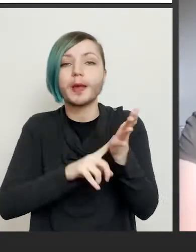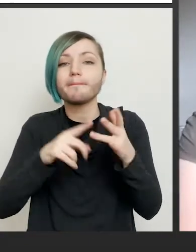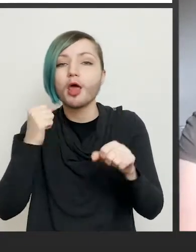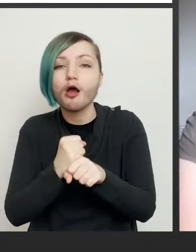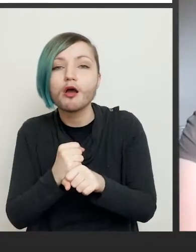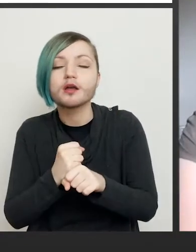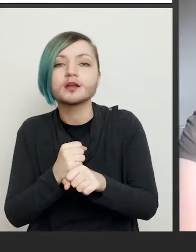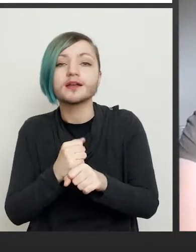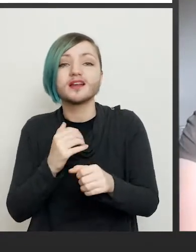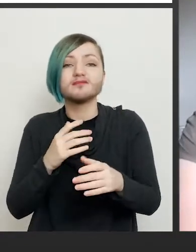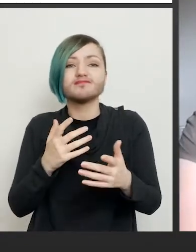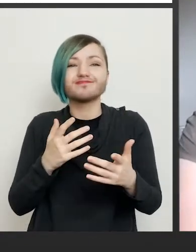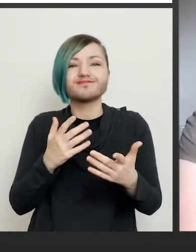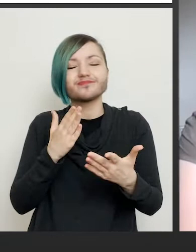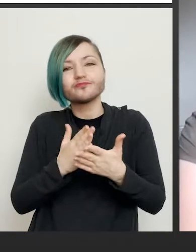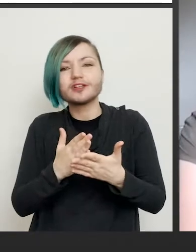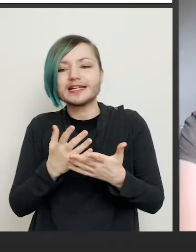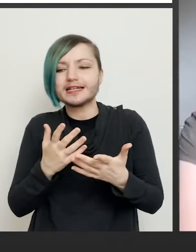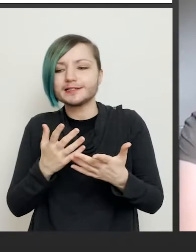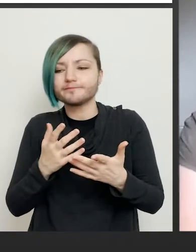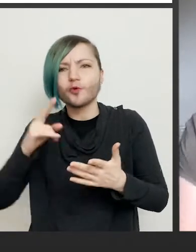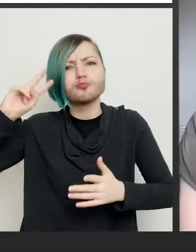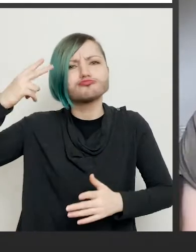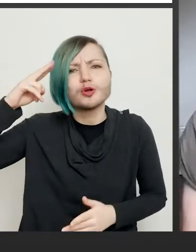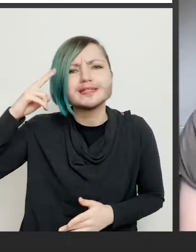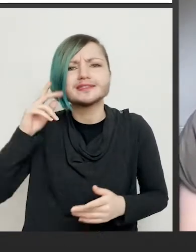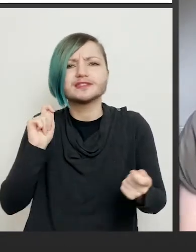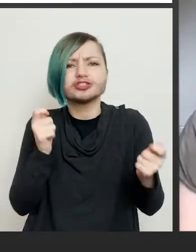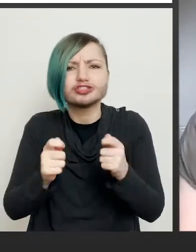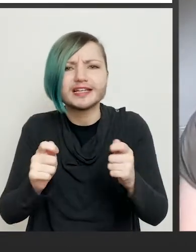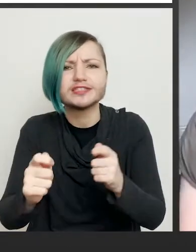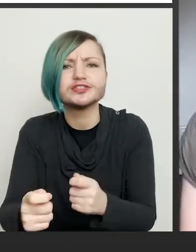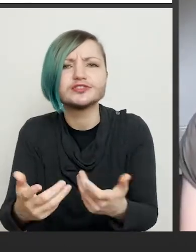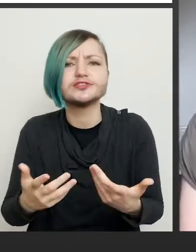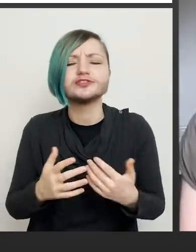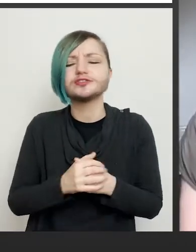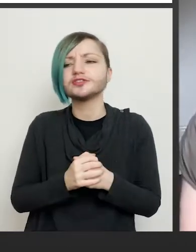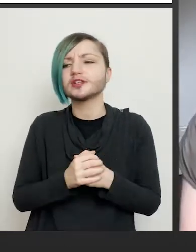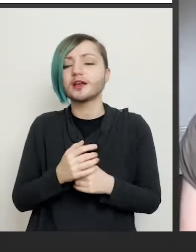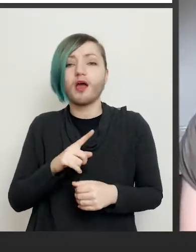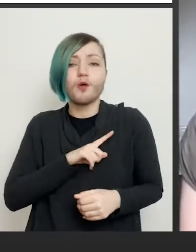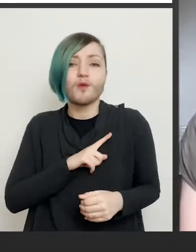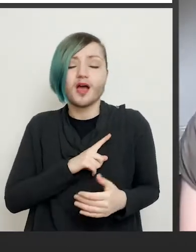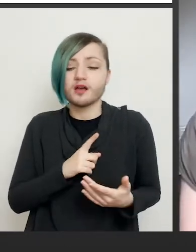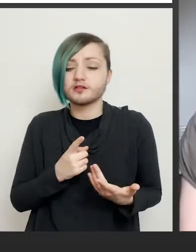of almost processing. It's their way of processing change, because you're